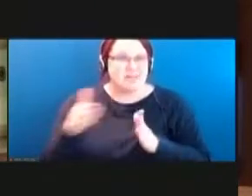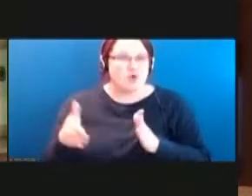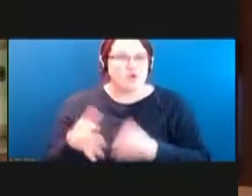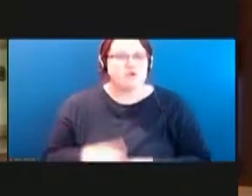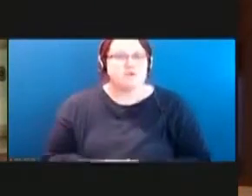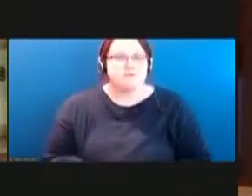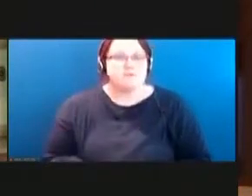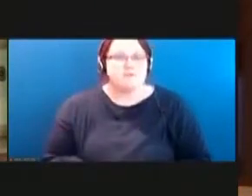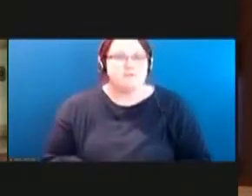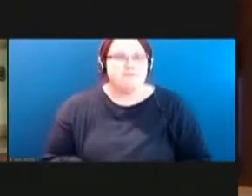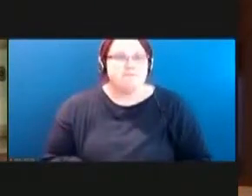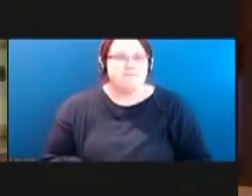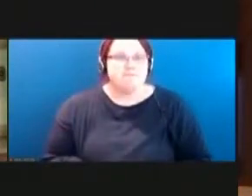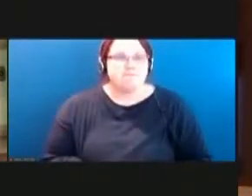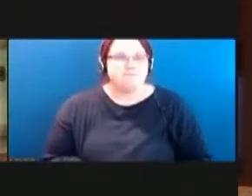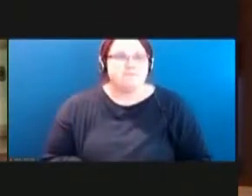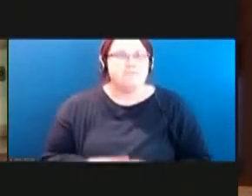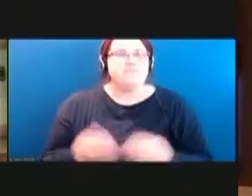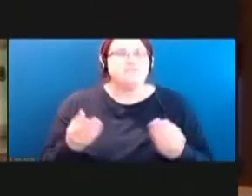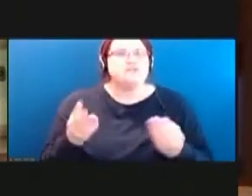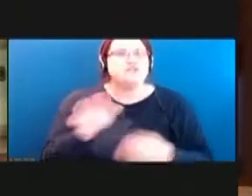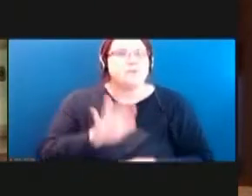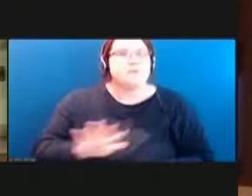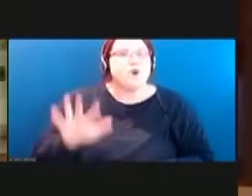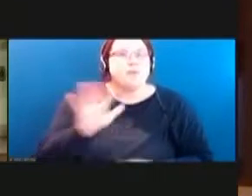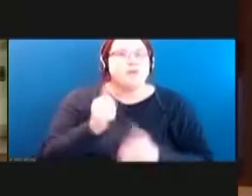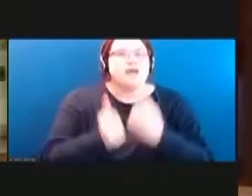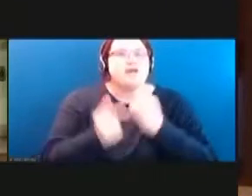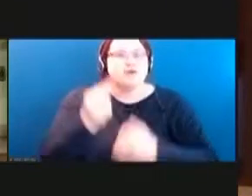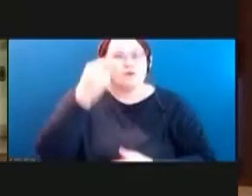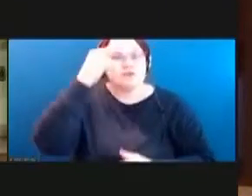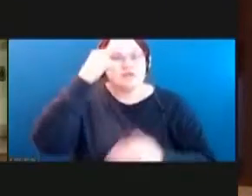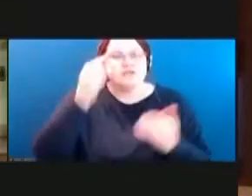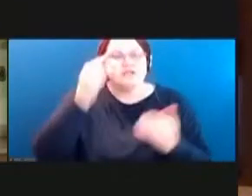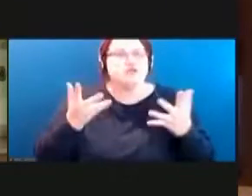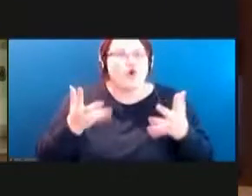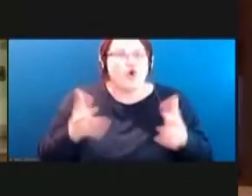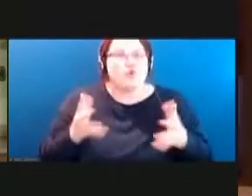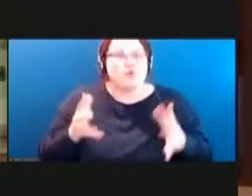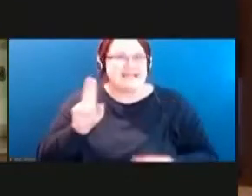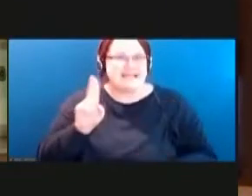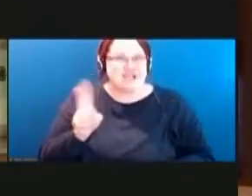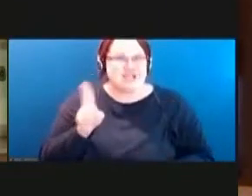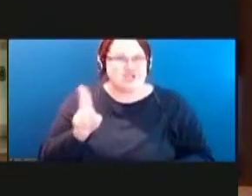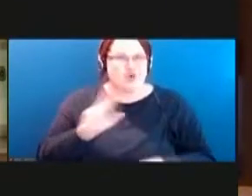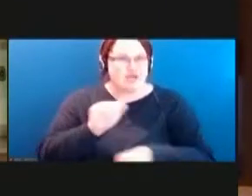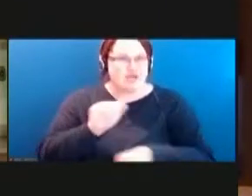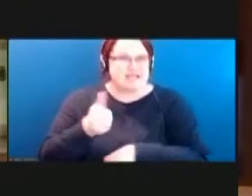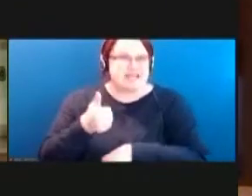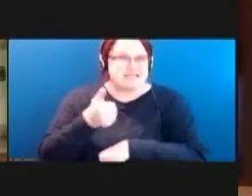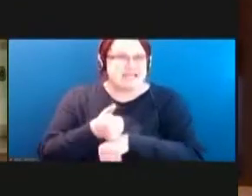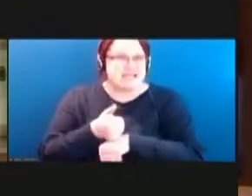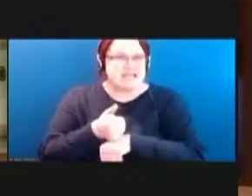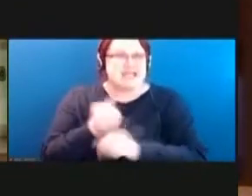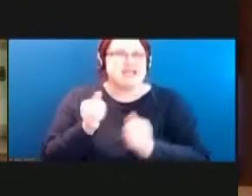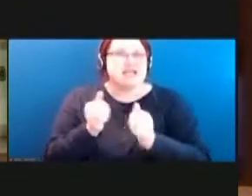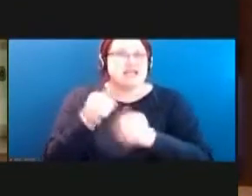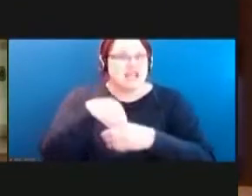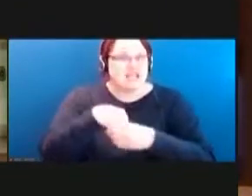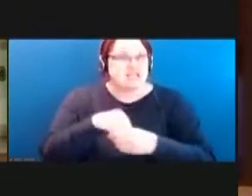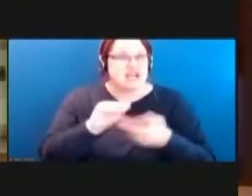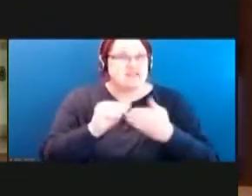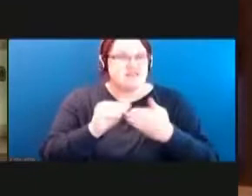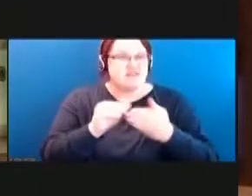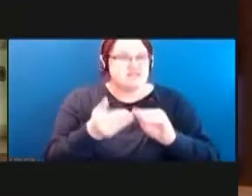This is one of those properties that everybody thinks is already historically designated within the city. It is listed on the